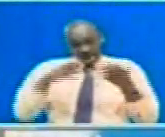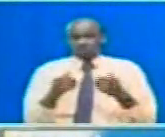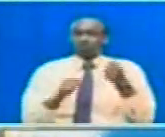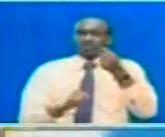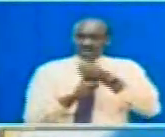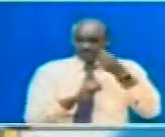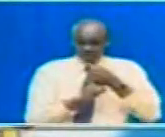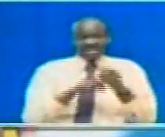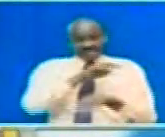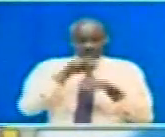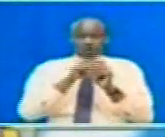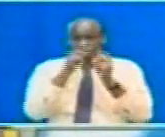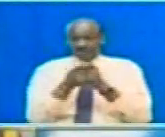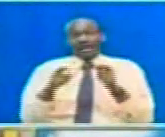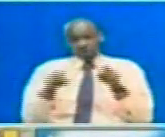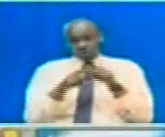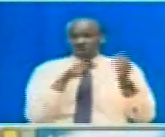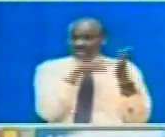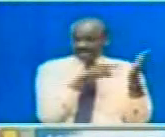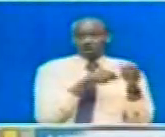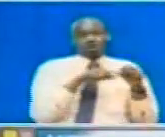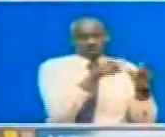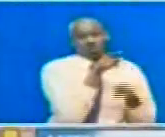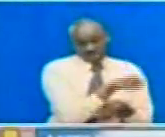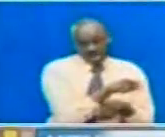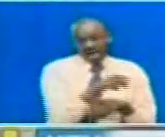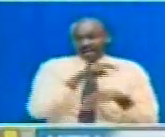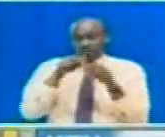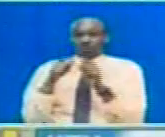national team and ensure the league also is competitive on the side.